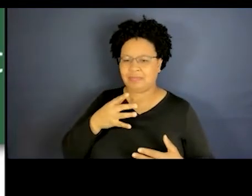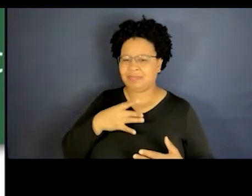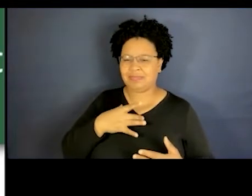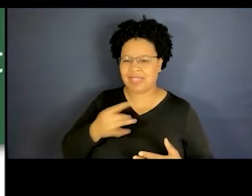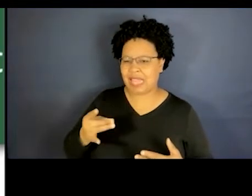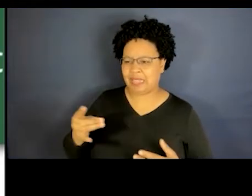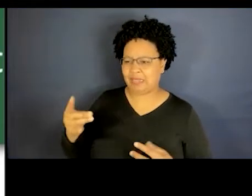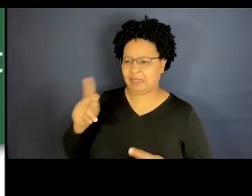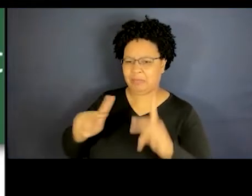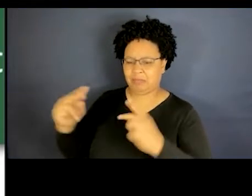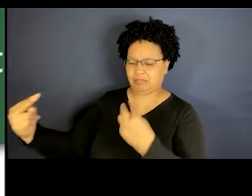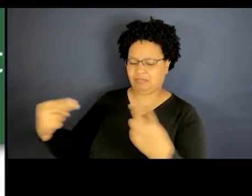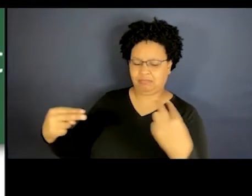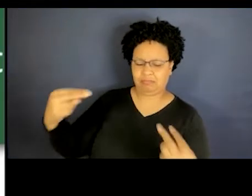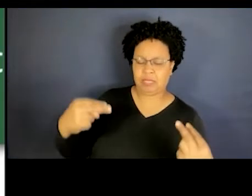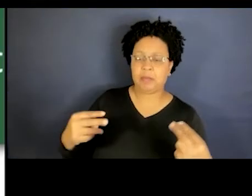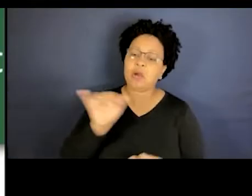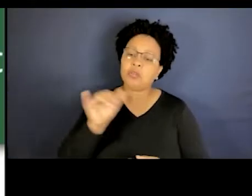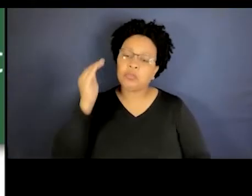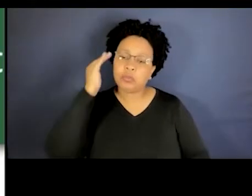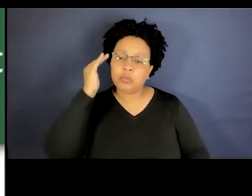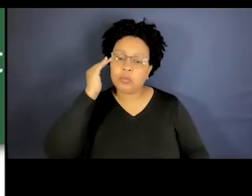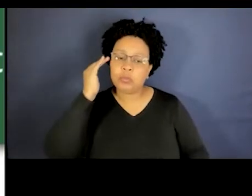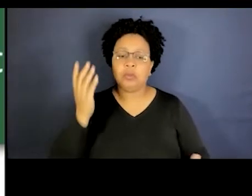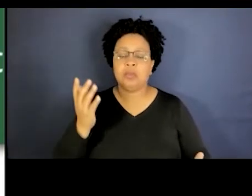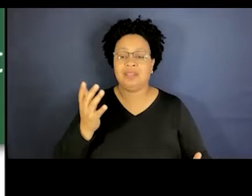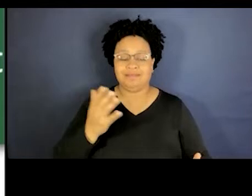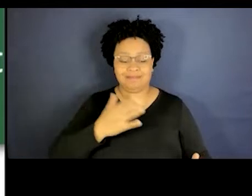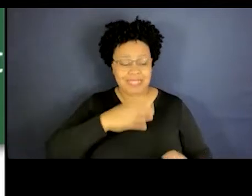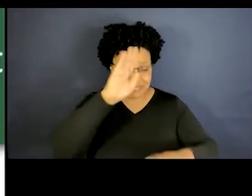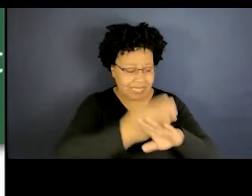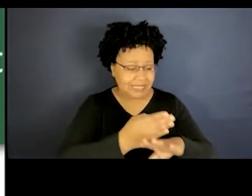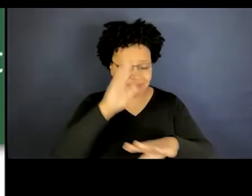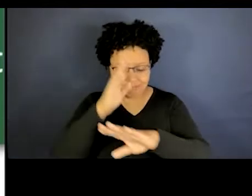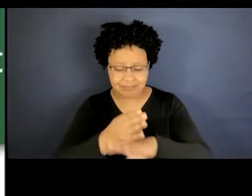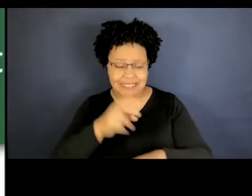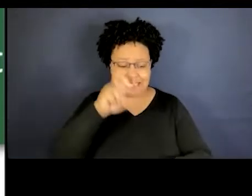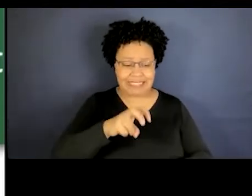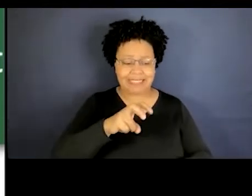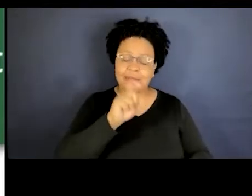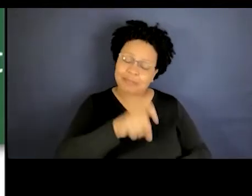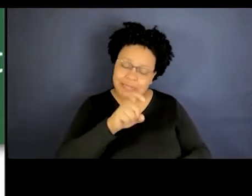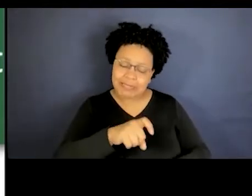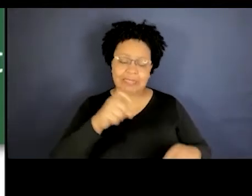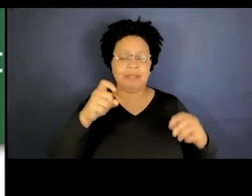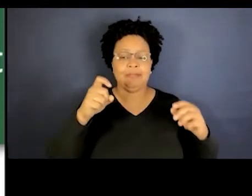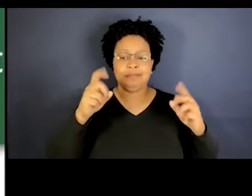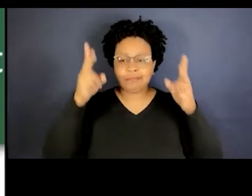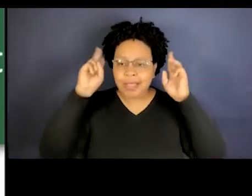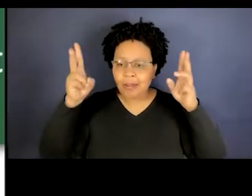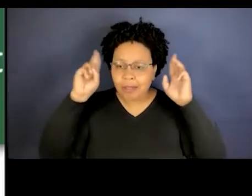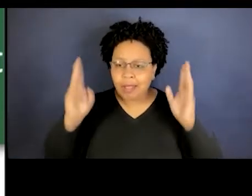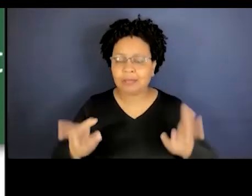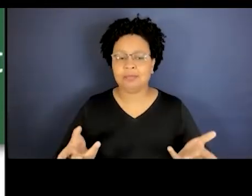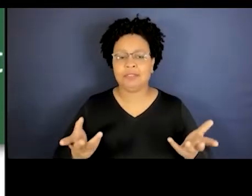but she also knew that her sons needed a haircut. So she put it, like Benita said, pulled her own skills